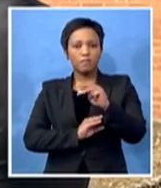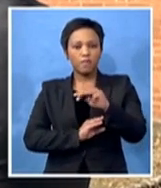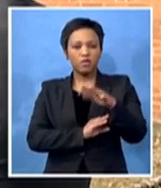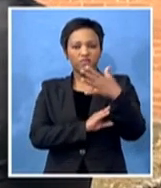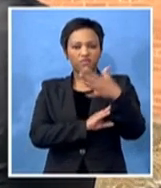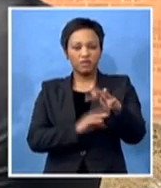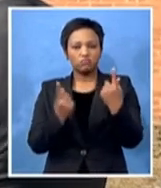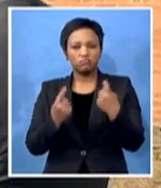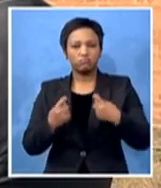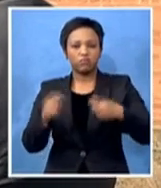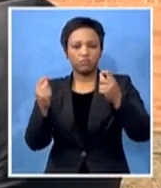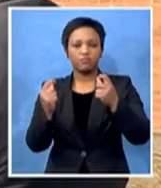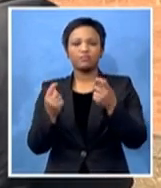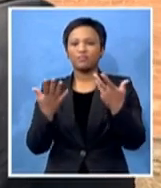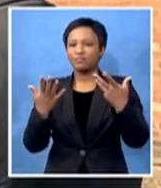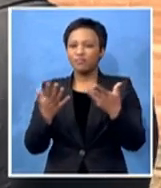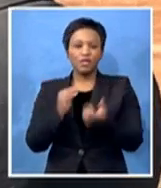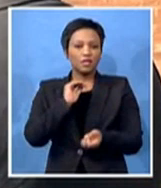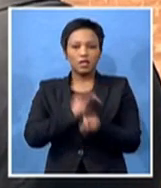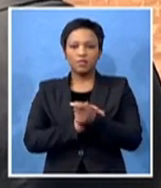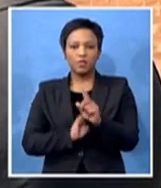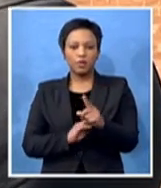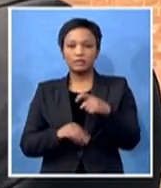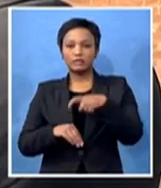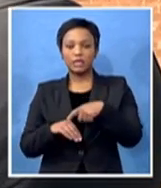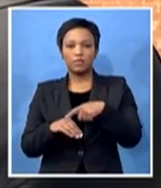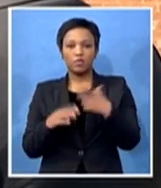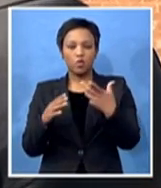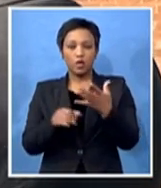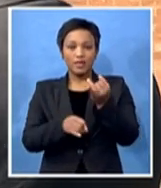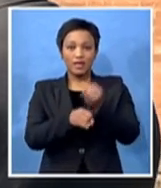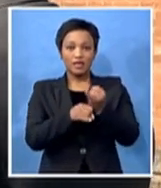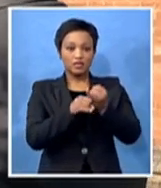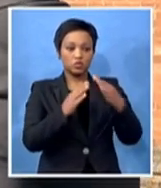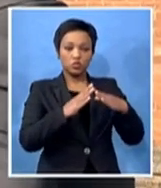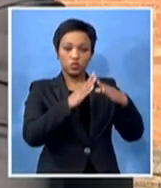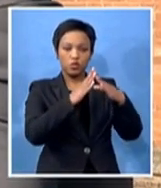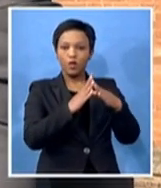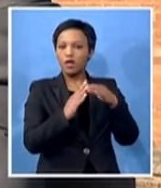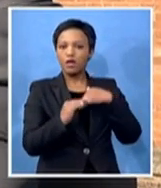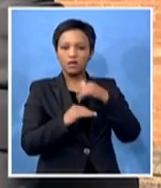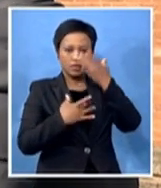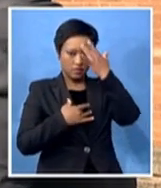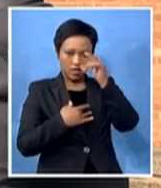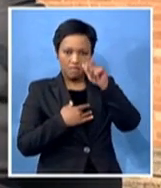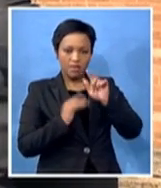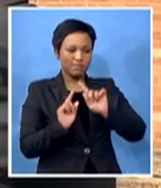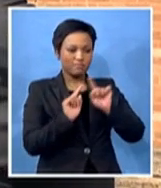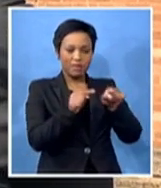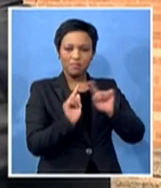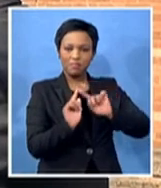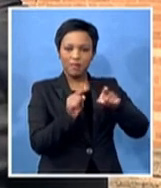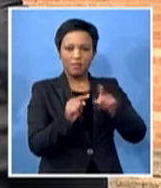the institution itself is no longer receiving patients for isolation and quarantine? This is one of the